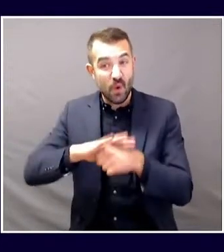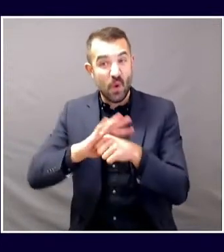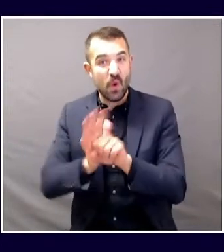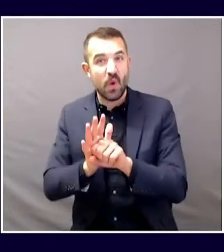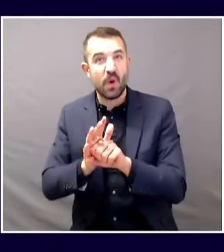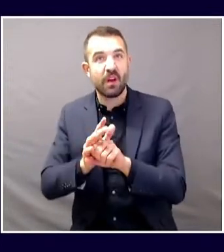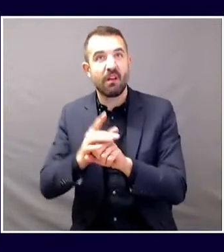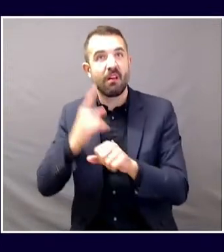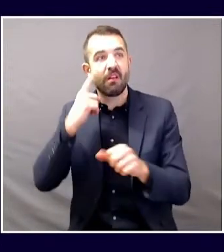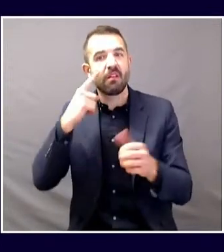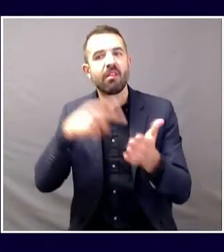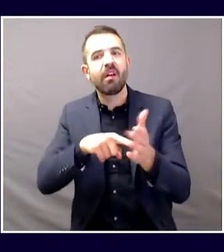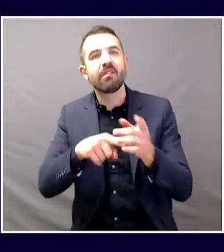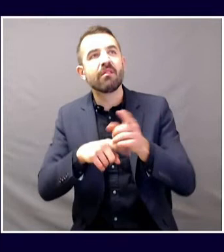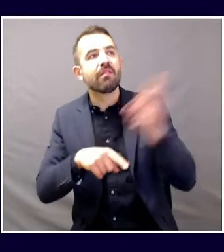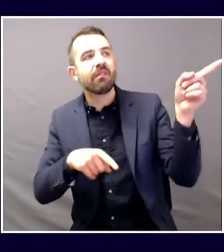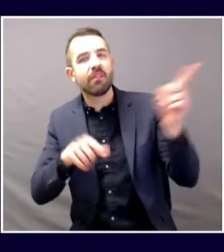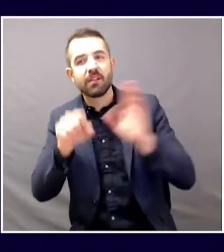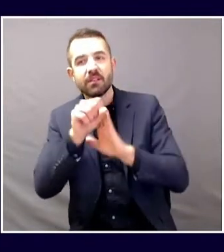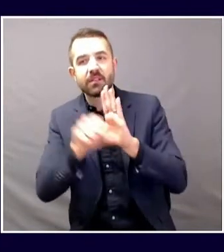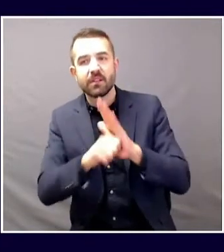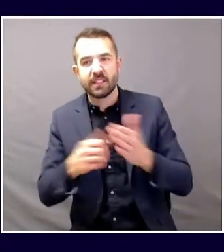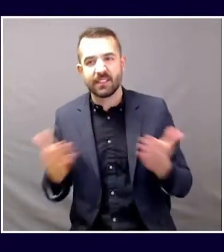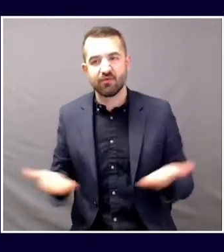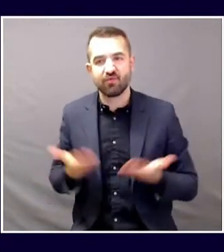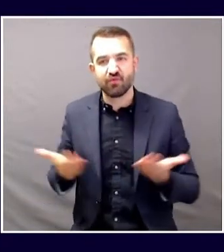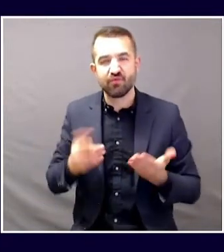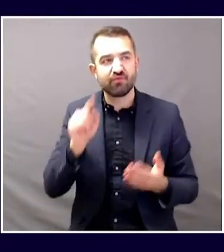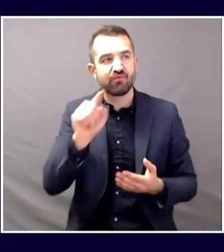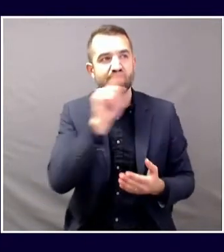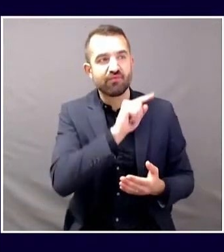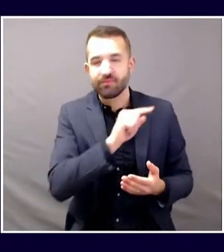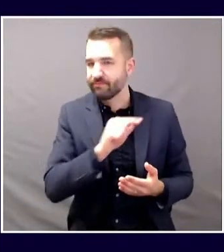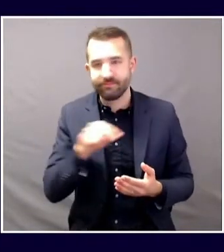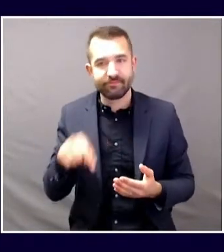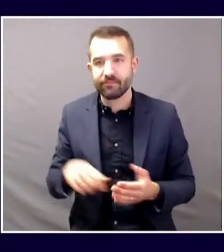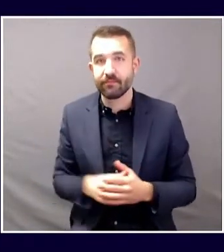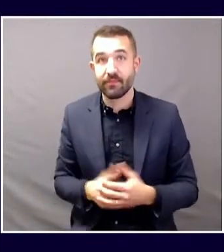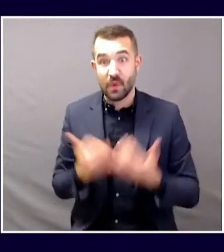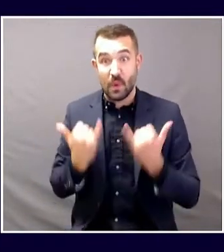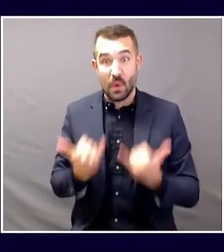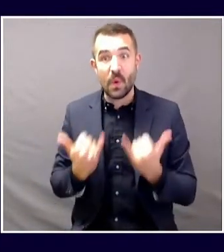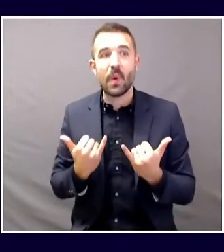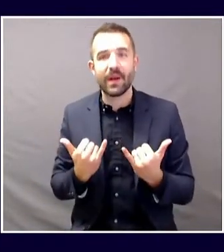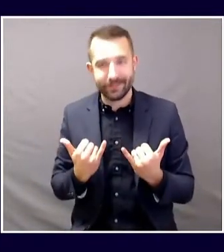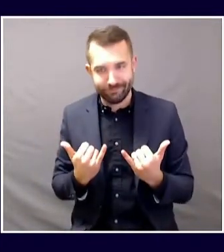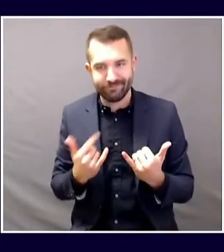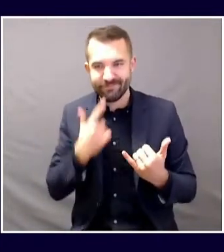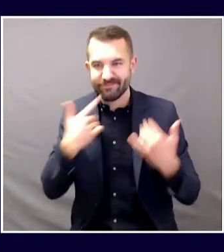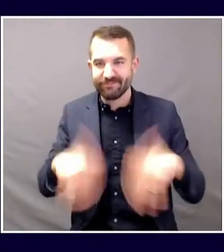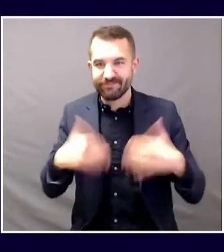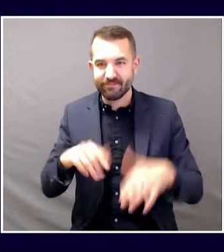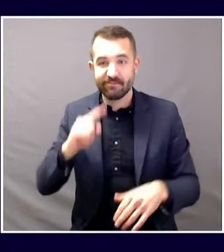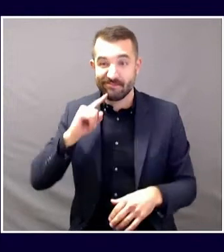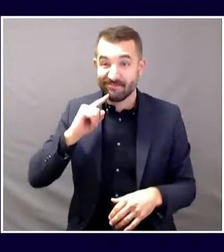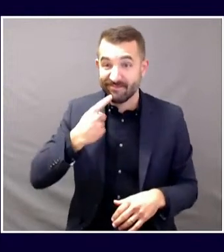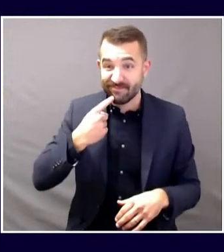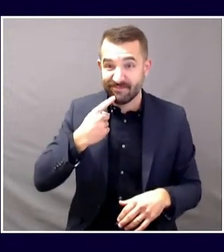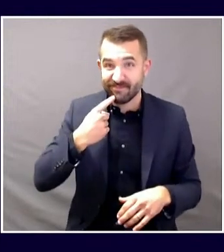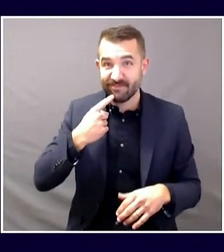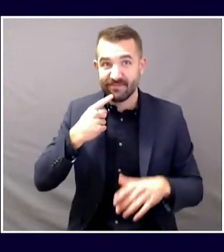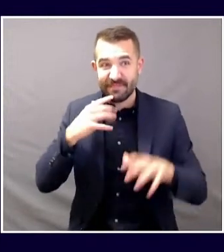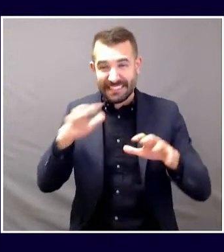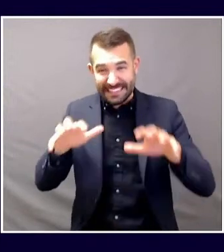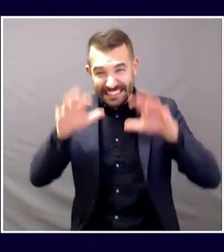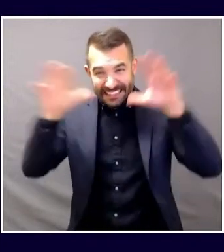states, but now it is a phenomenon that is severe in our states. Earlier in the pandemic,